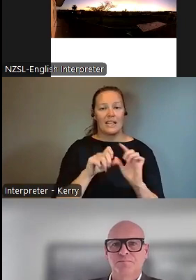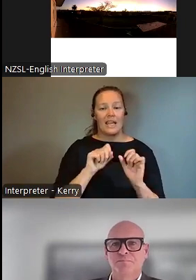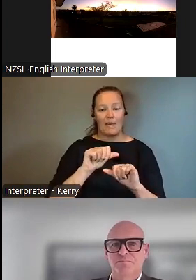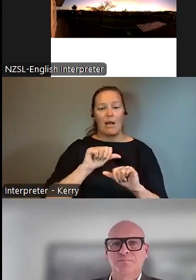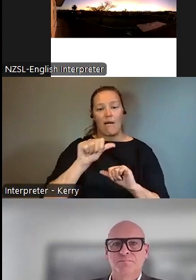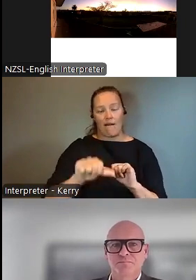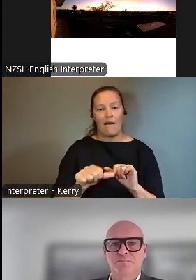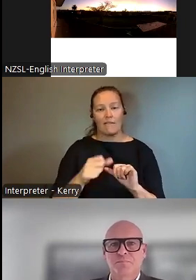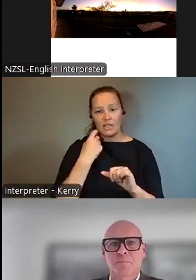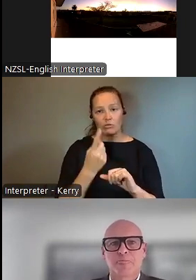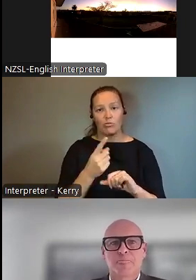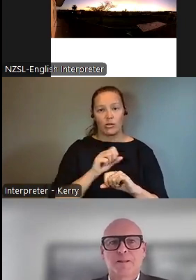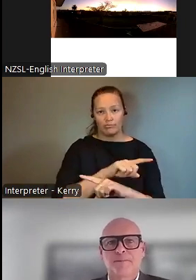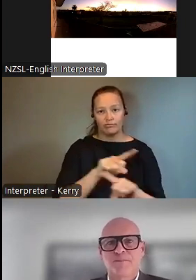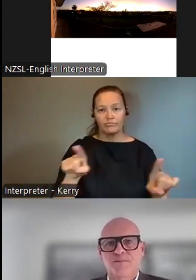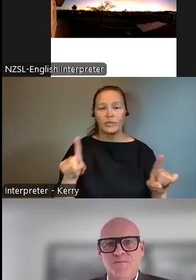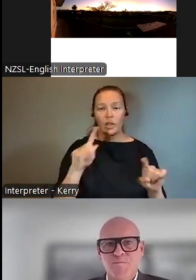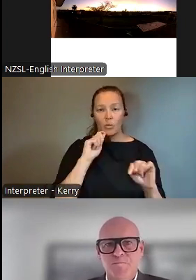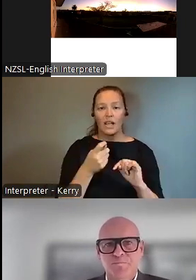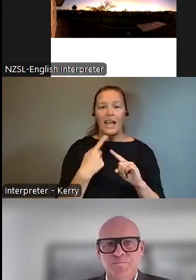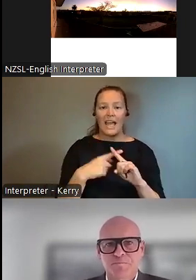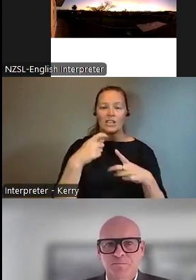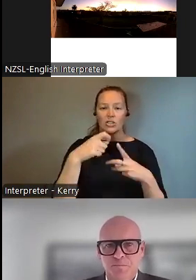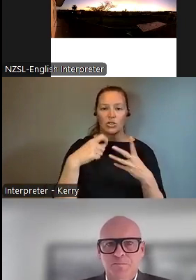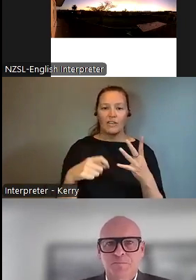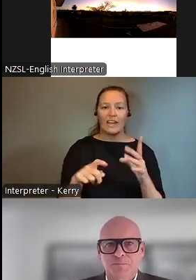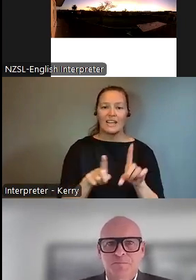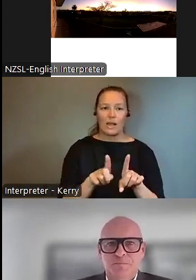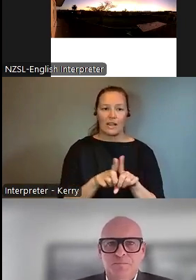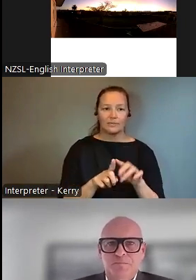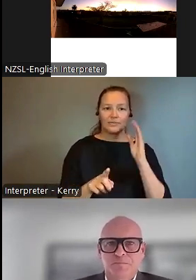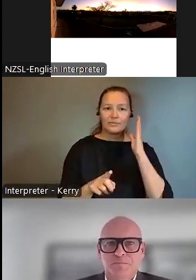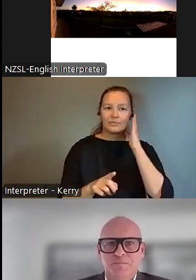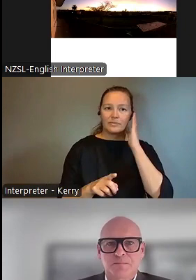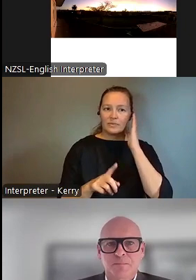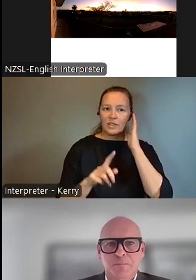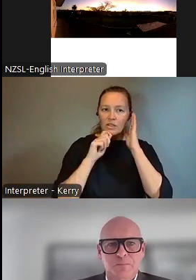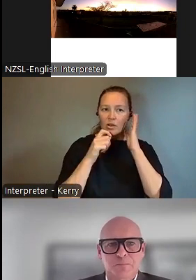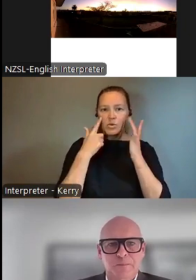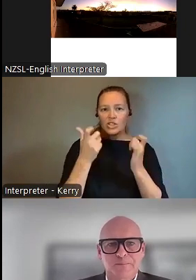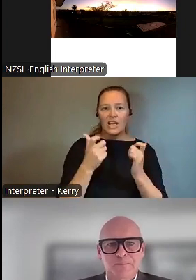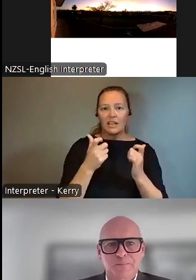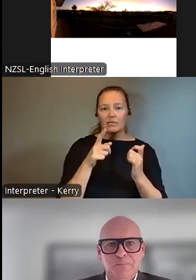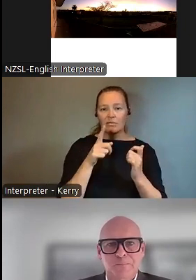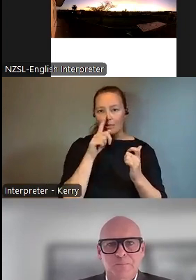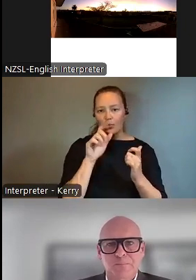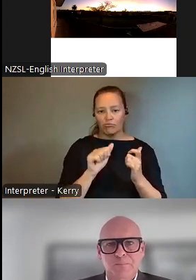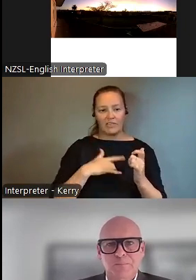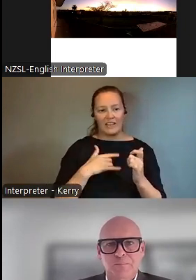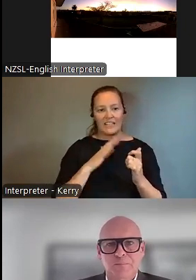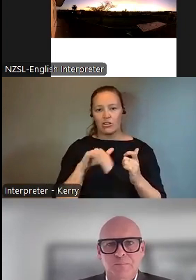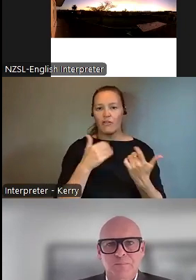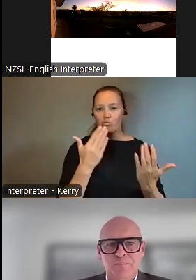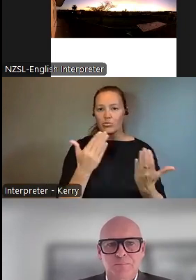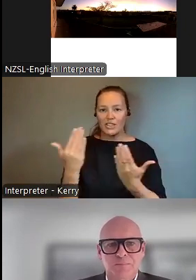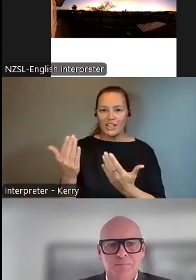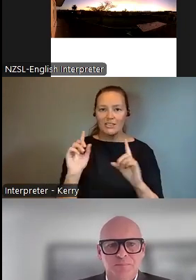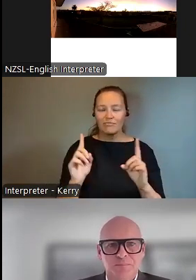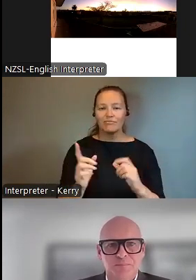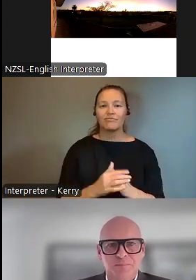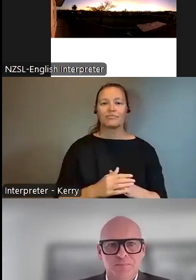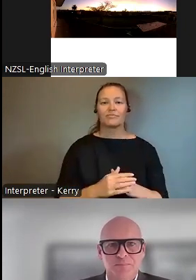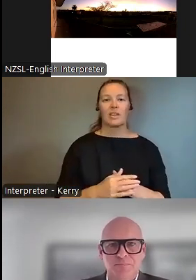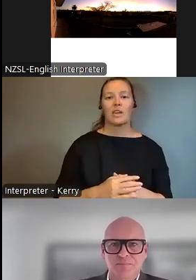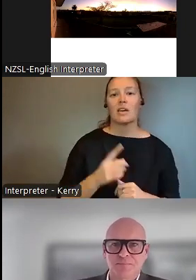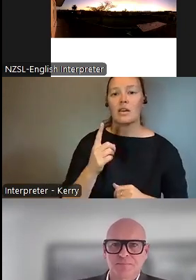out tomorrow, along with the survey where we will check how people have found the presentations. What I'm going to do before